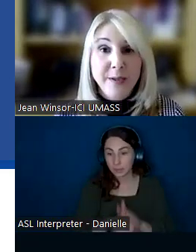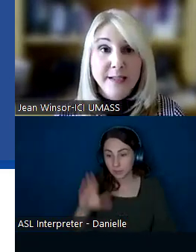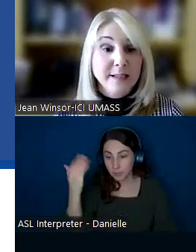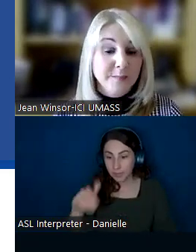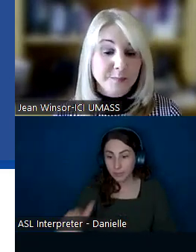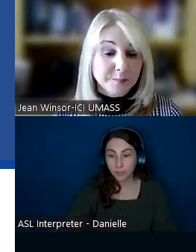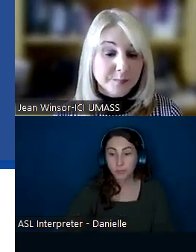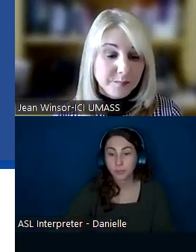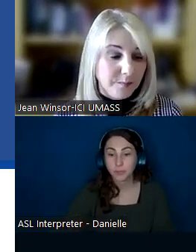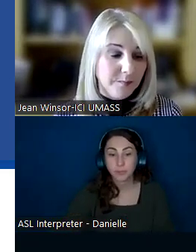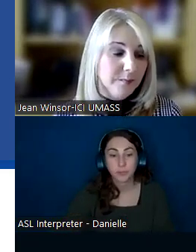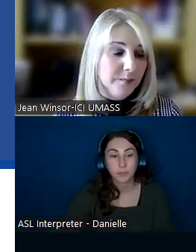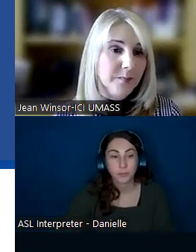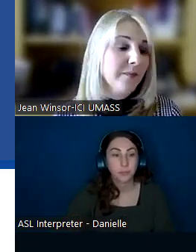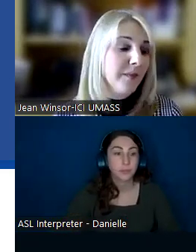slide, please.